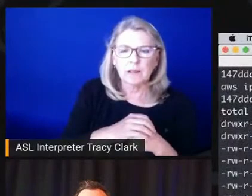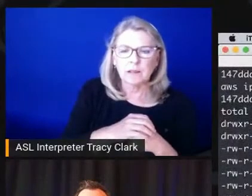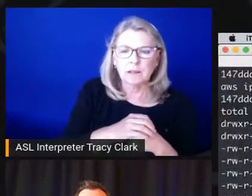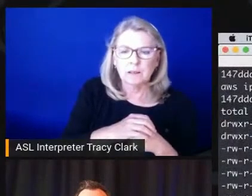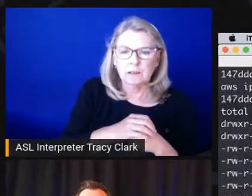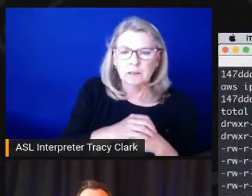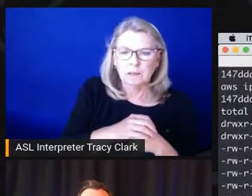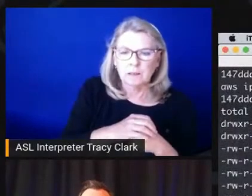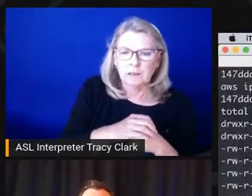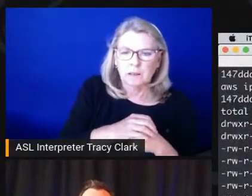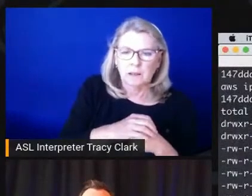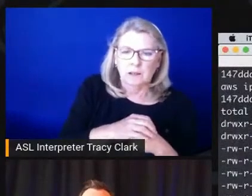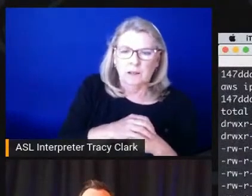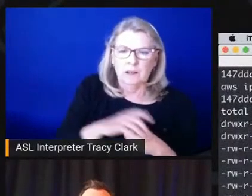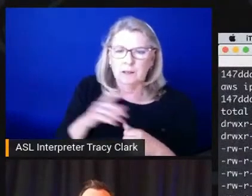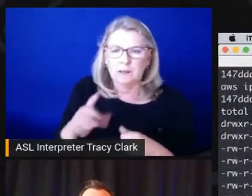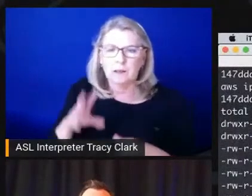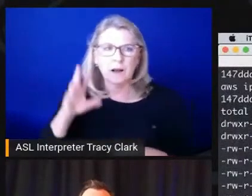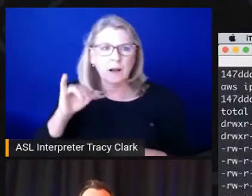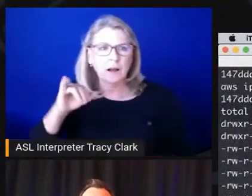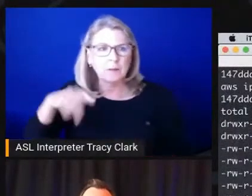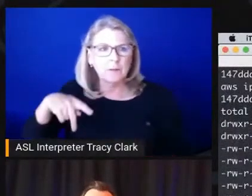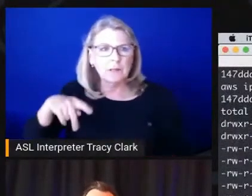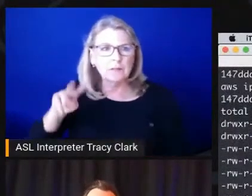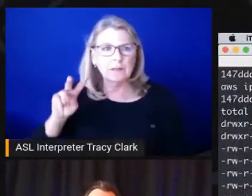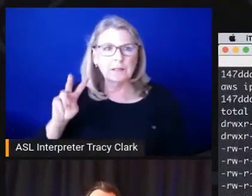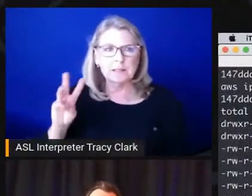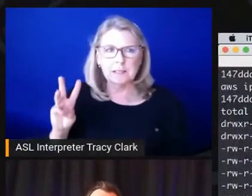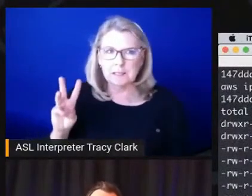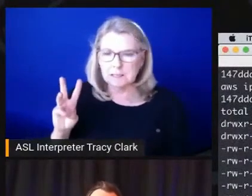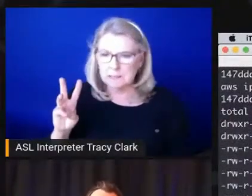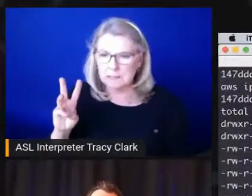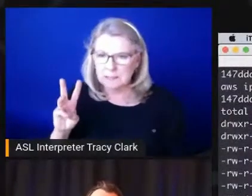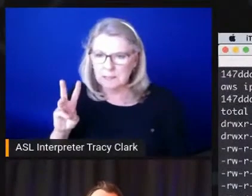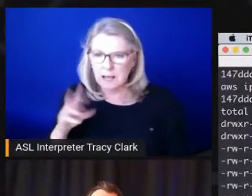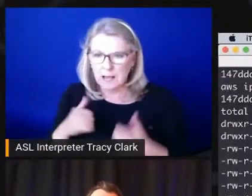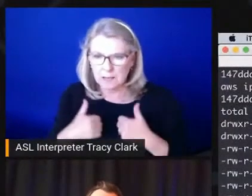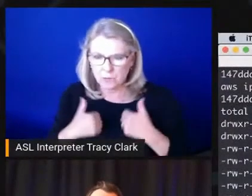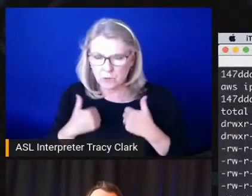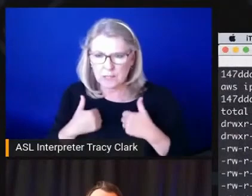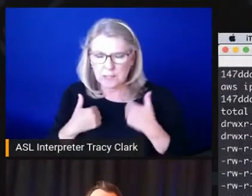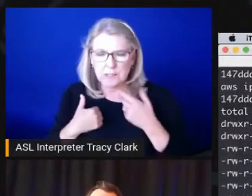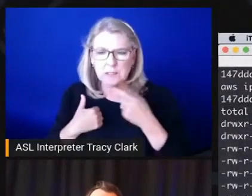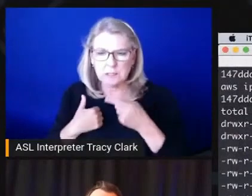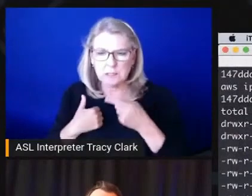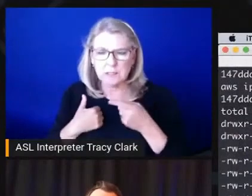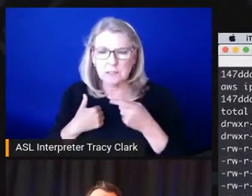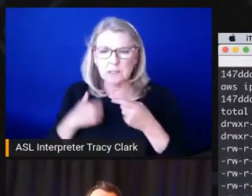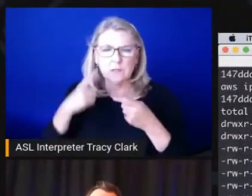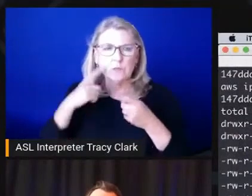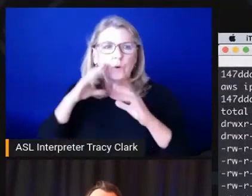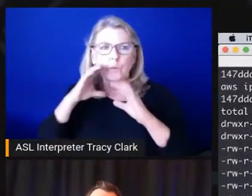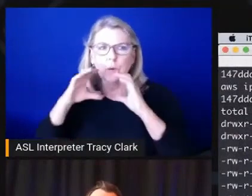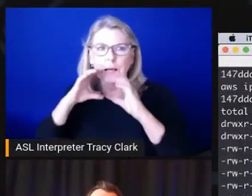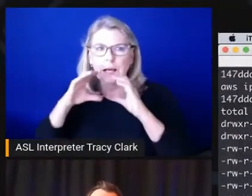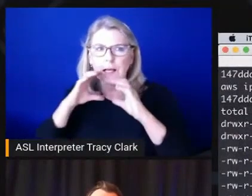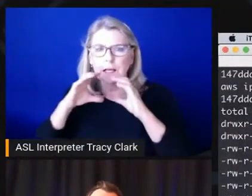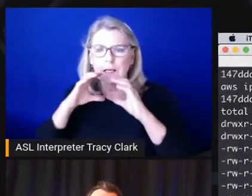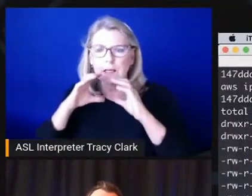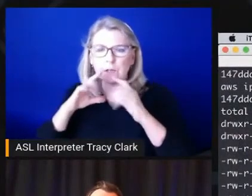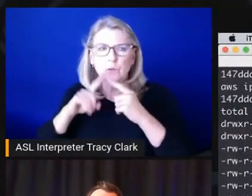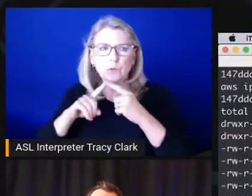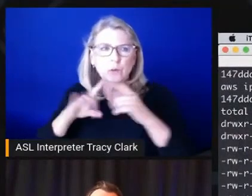And so they use the IPv6 address to communicate to the